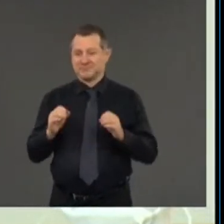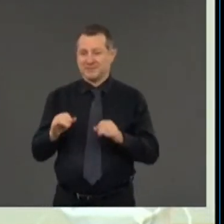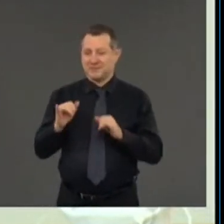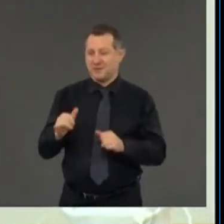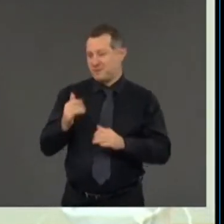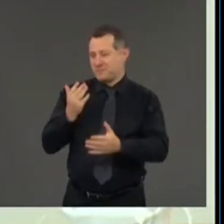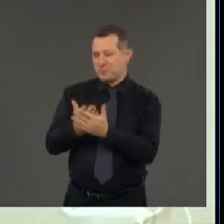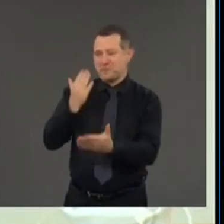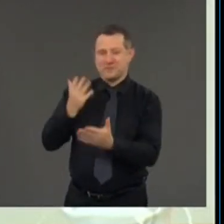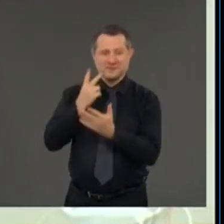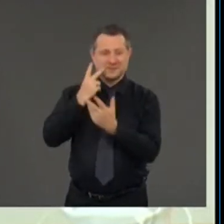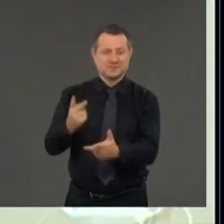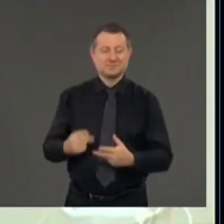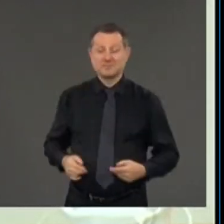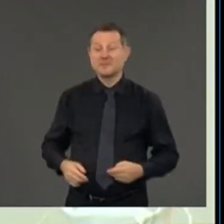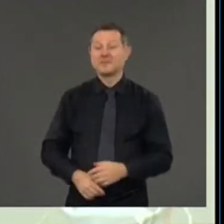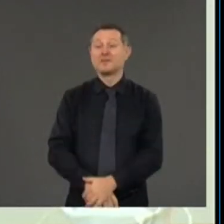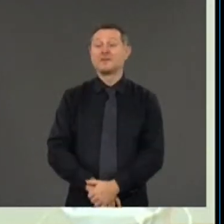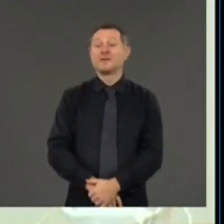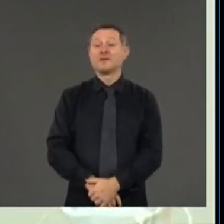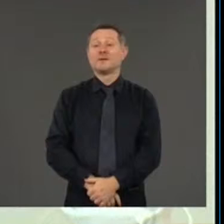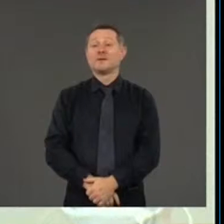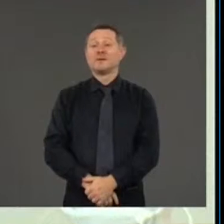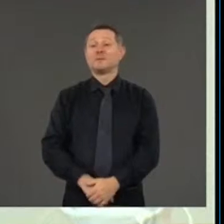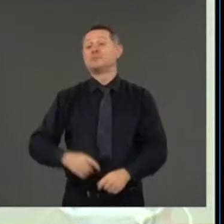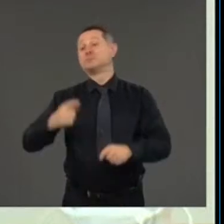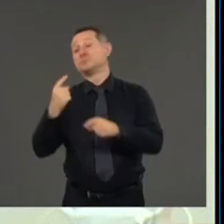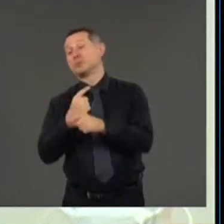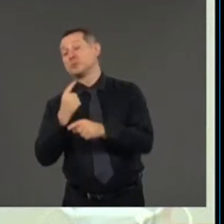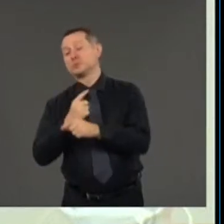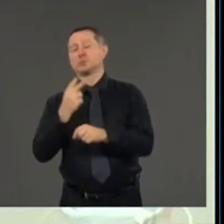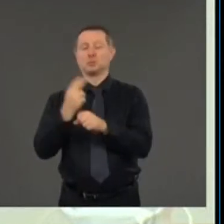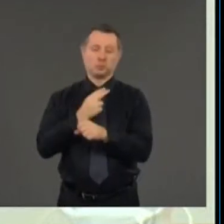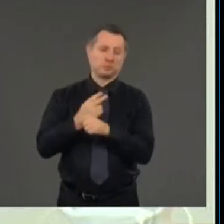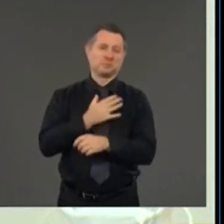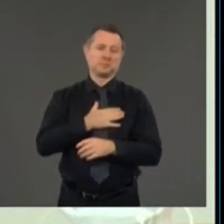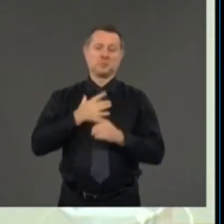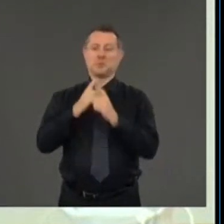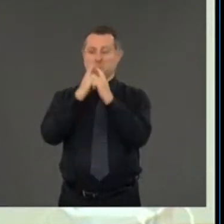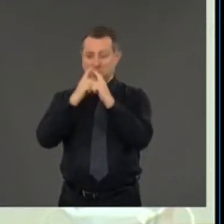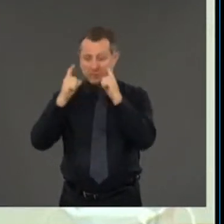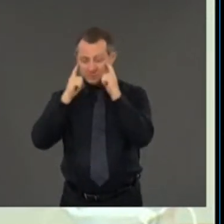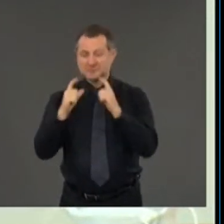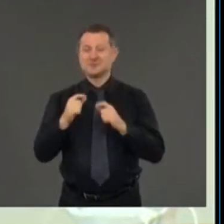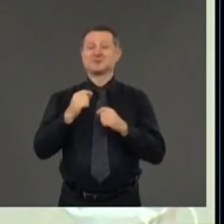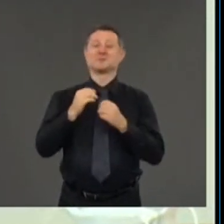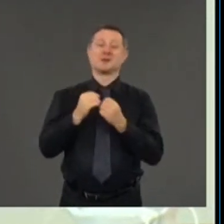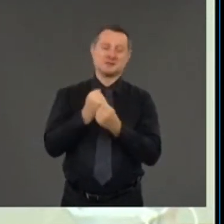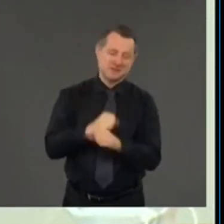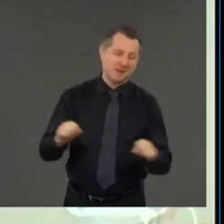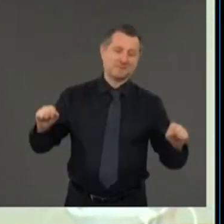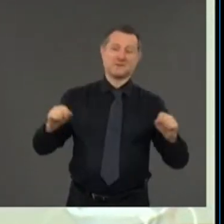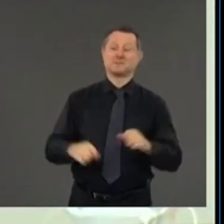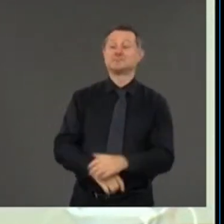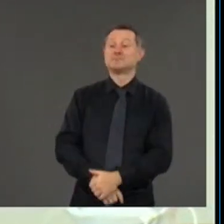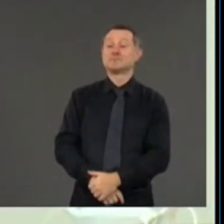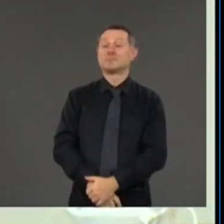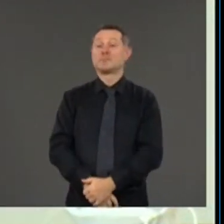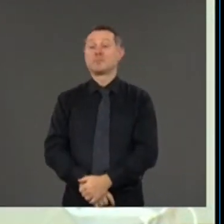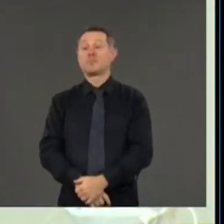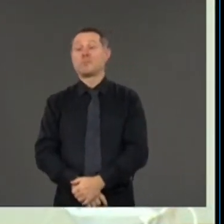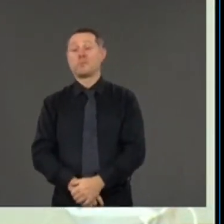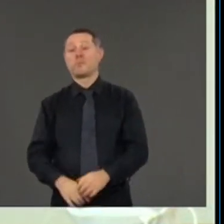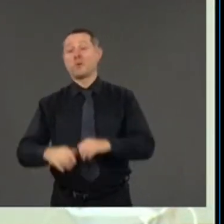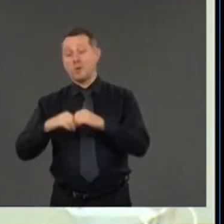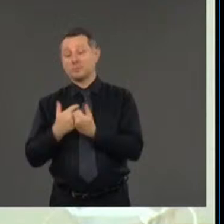here, but the proper use of PPE is a lifesaver. It's the prevention part of this whole initiative in